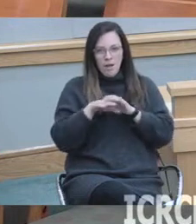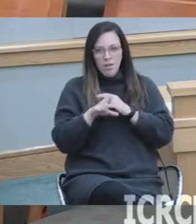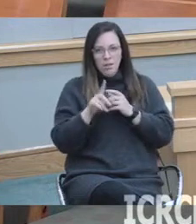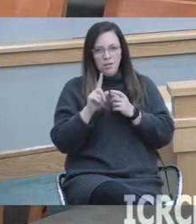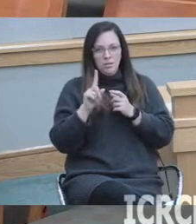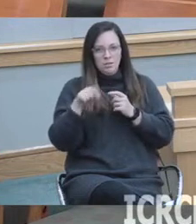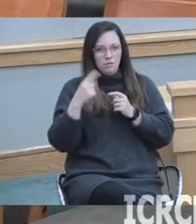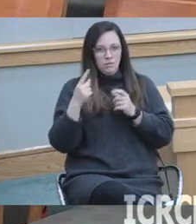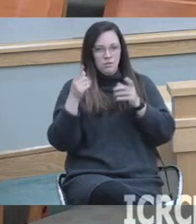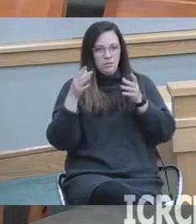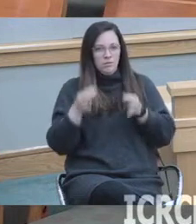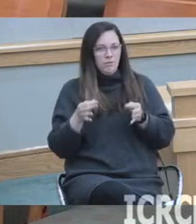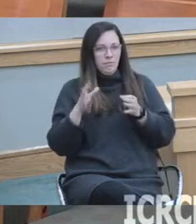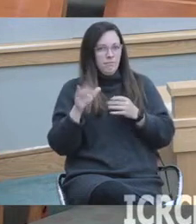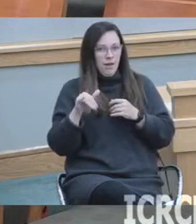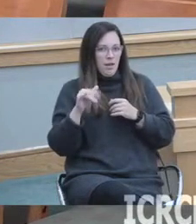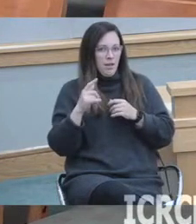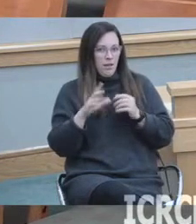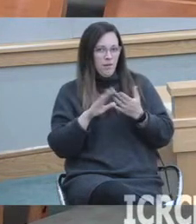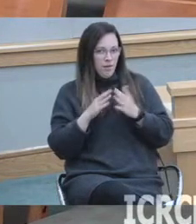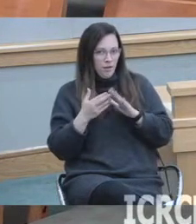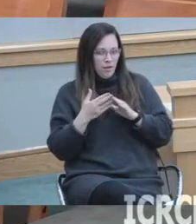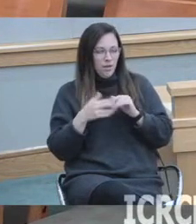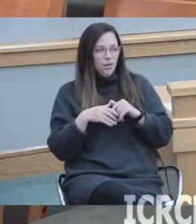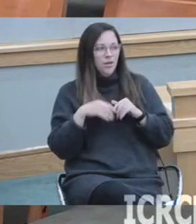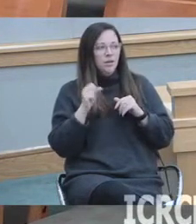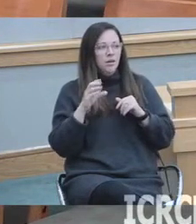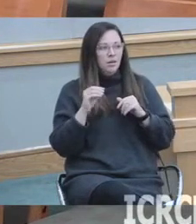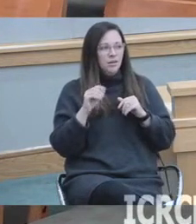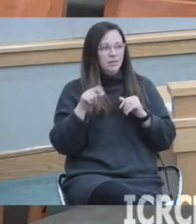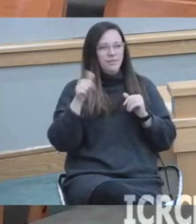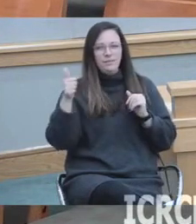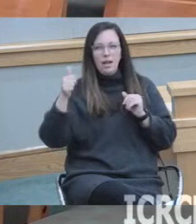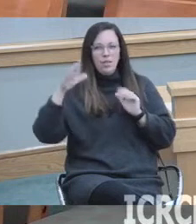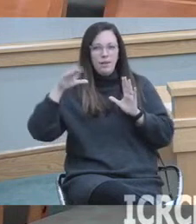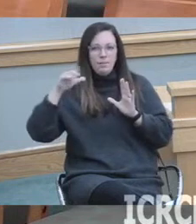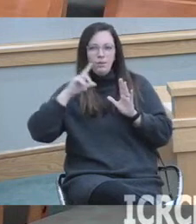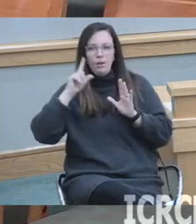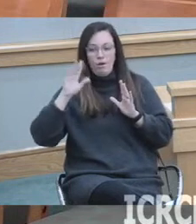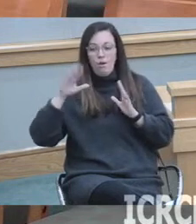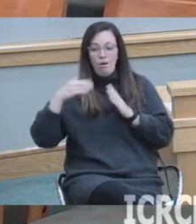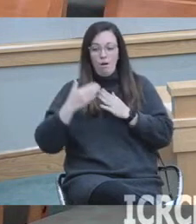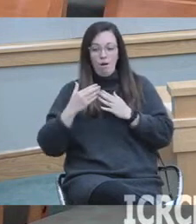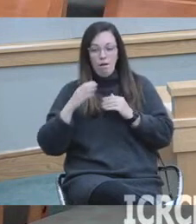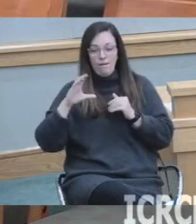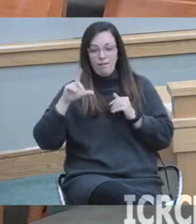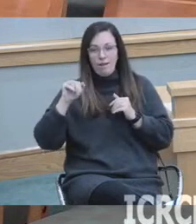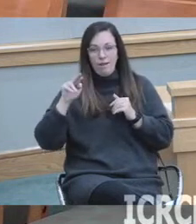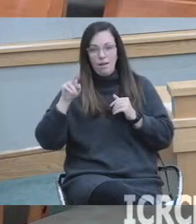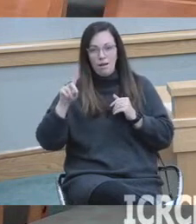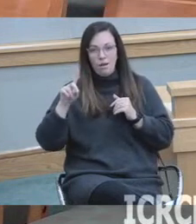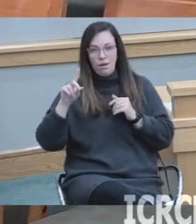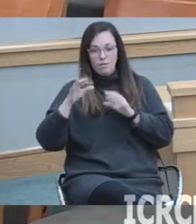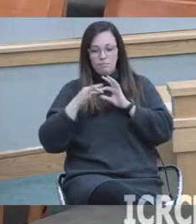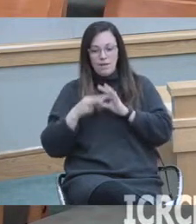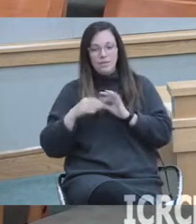village. The flock safety cameras are all cloud-based. This can be accessed not only